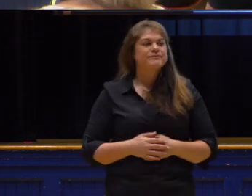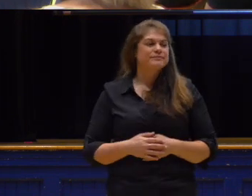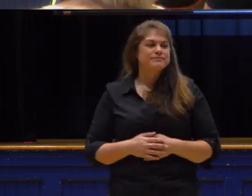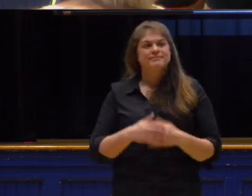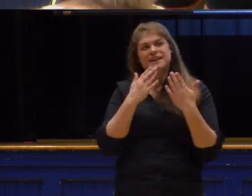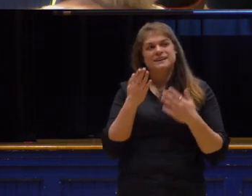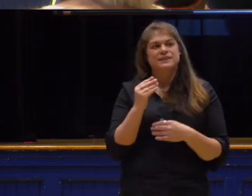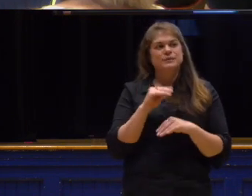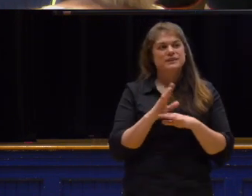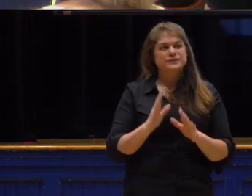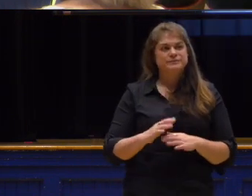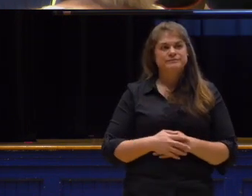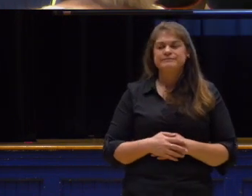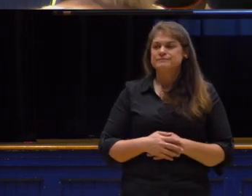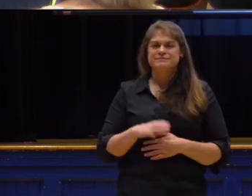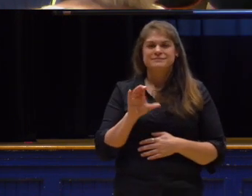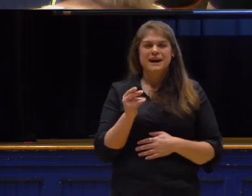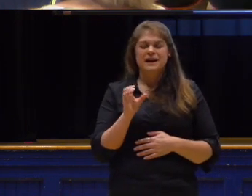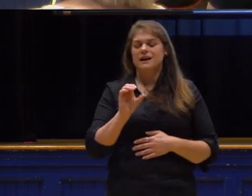Thank you, Councilor.